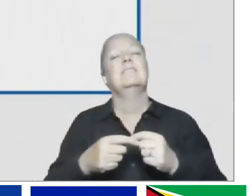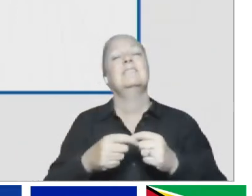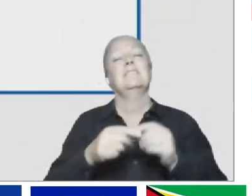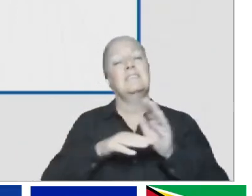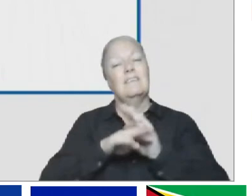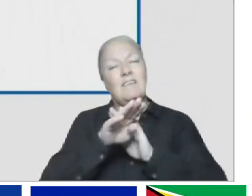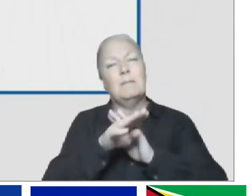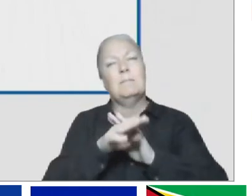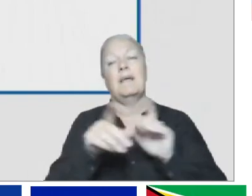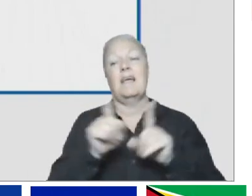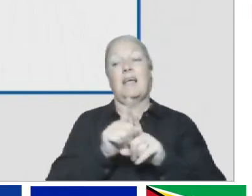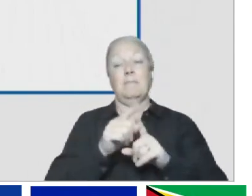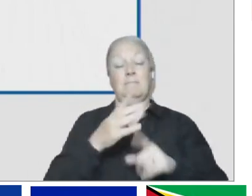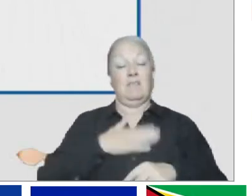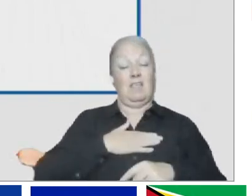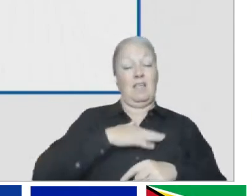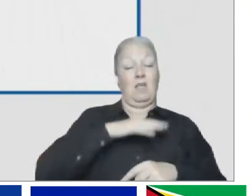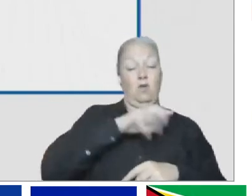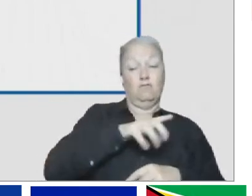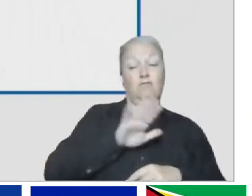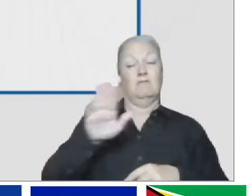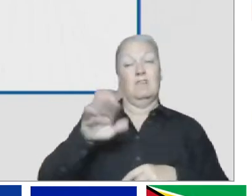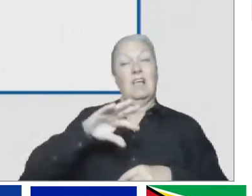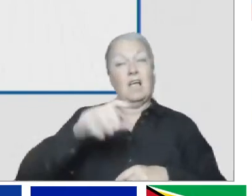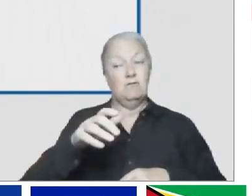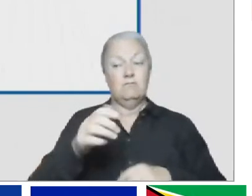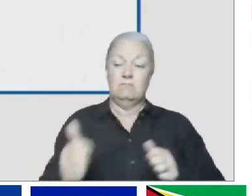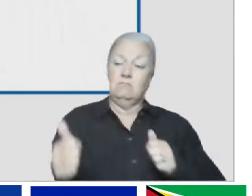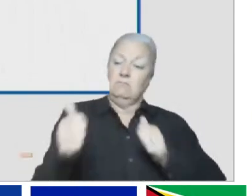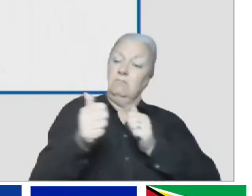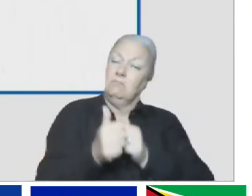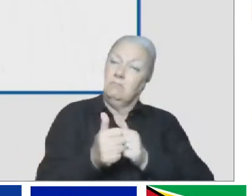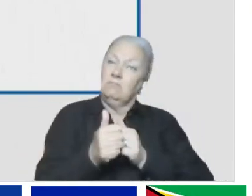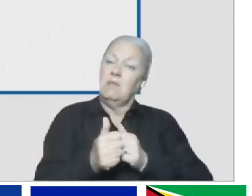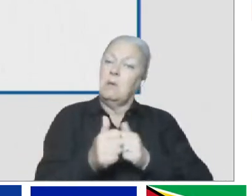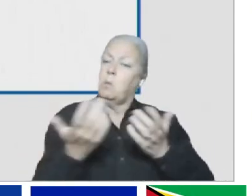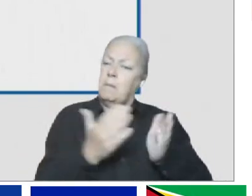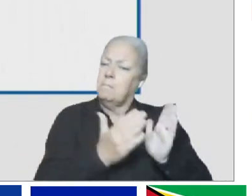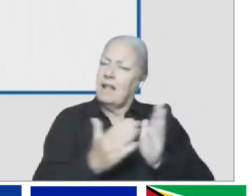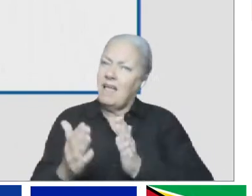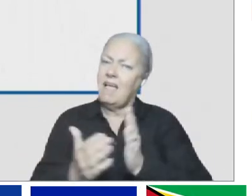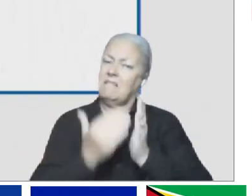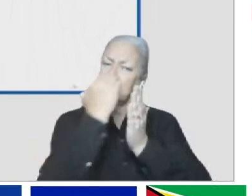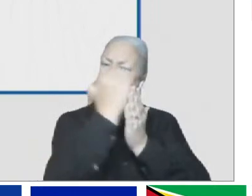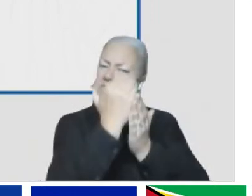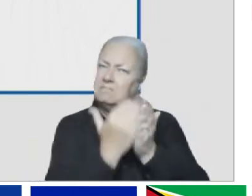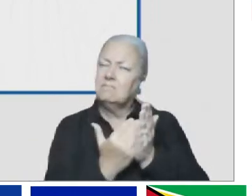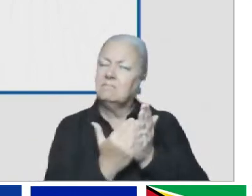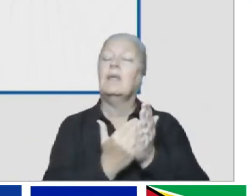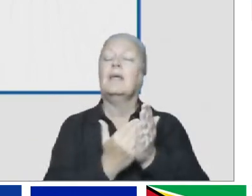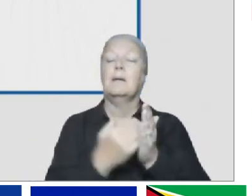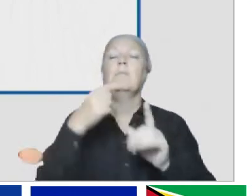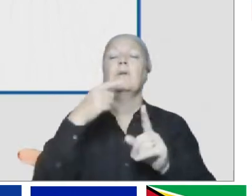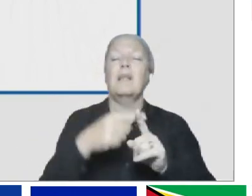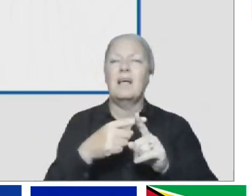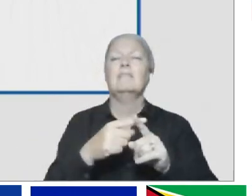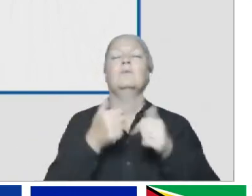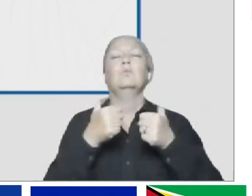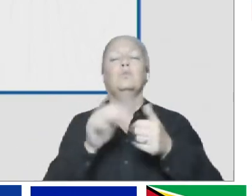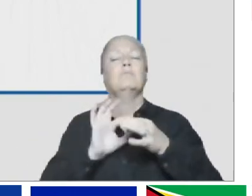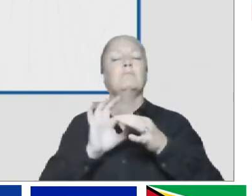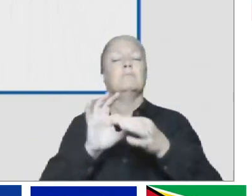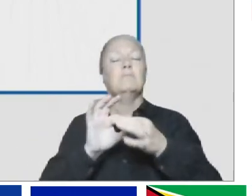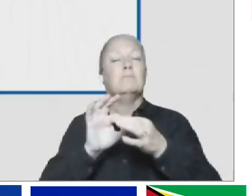plans to test them and also to increase and improve our relations with the authorities on disaster risk